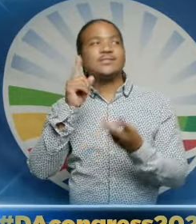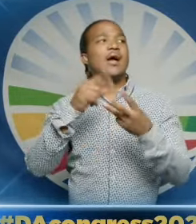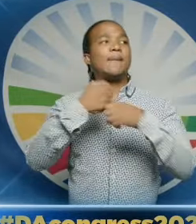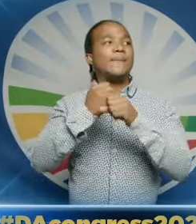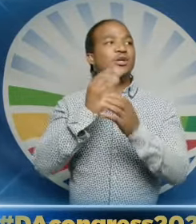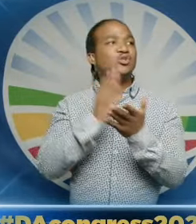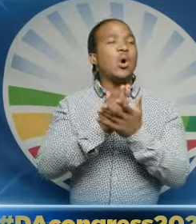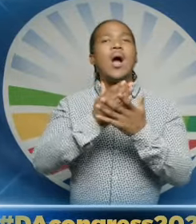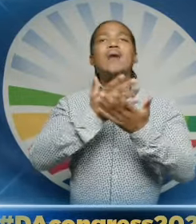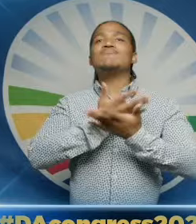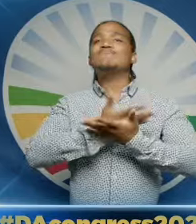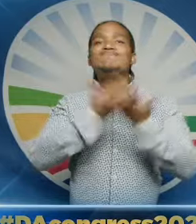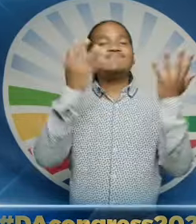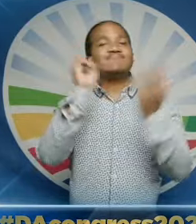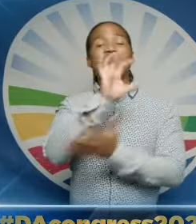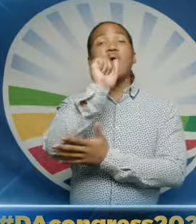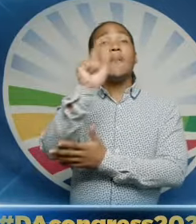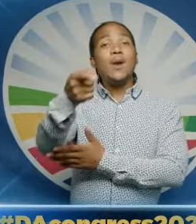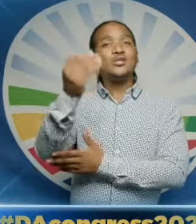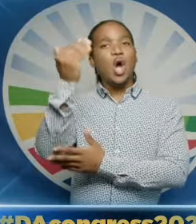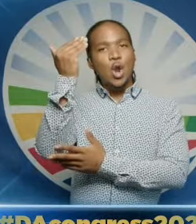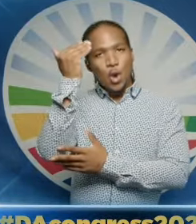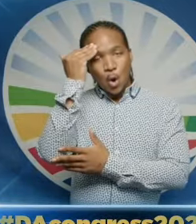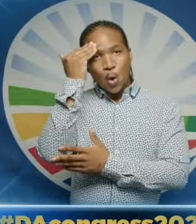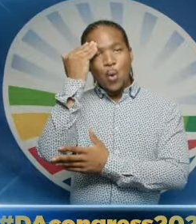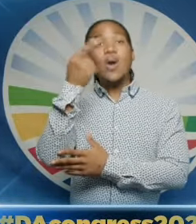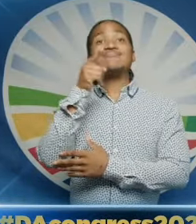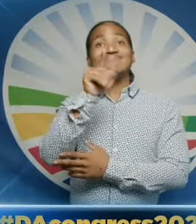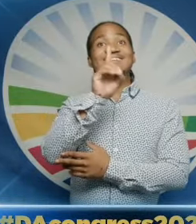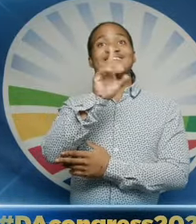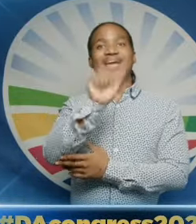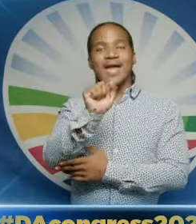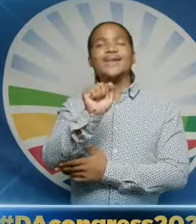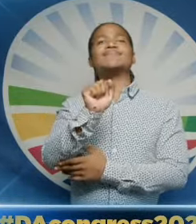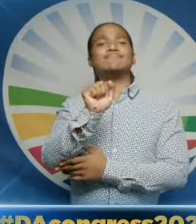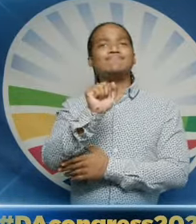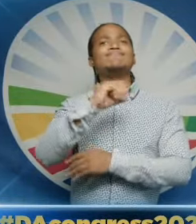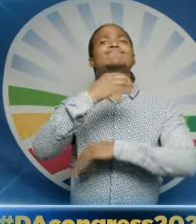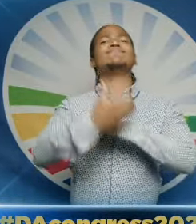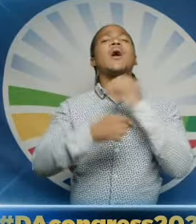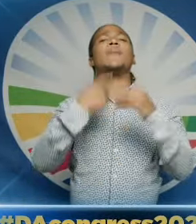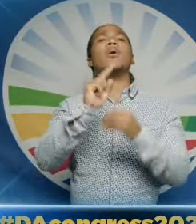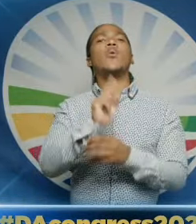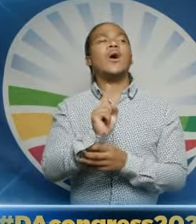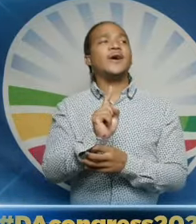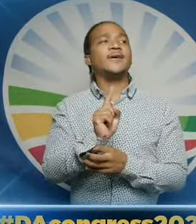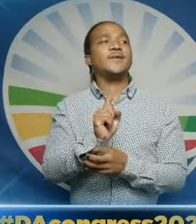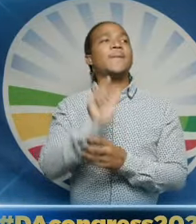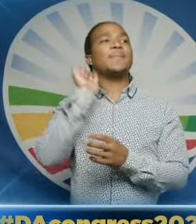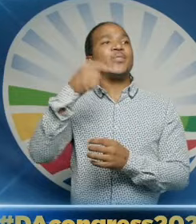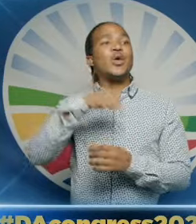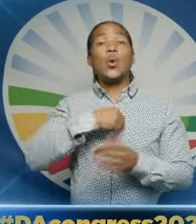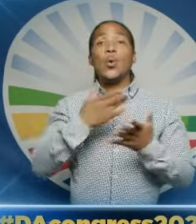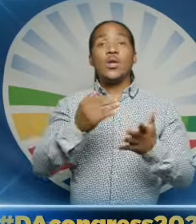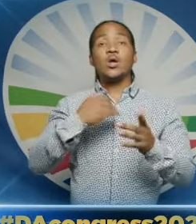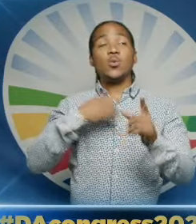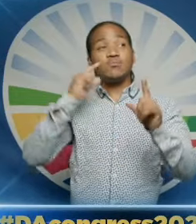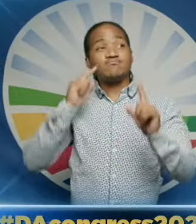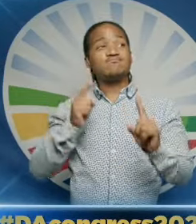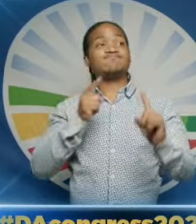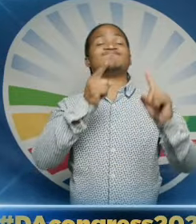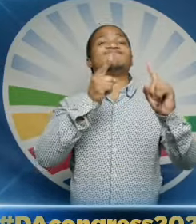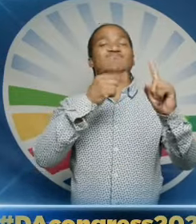sure everybody in South Africa knows what the DA Congress is about. Yeah, we are heading to the